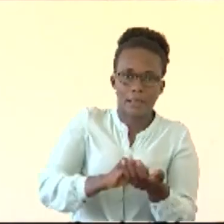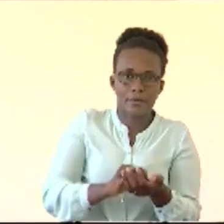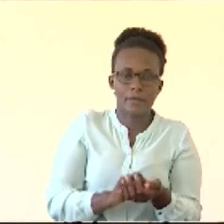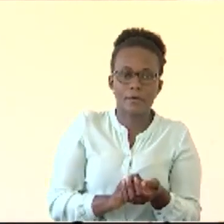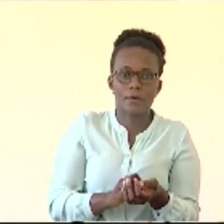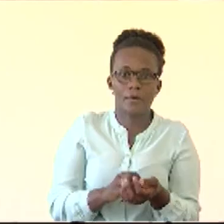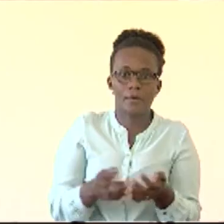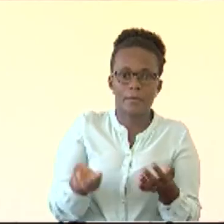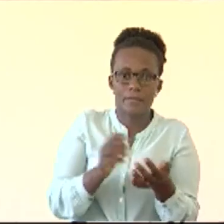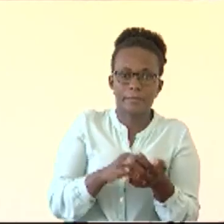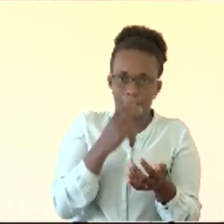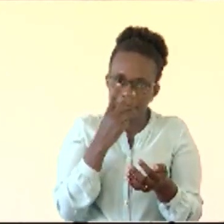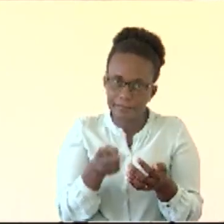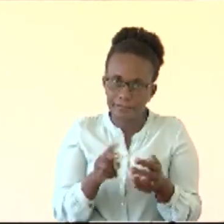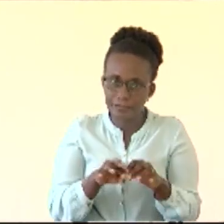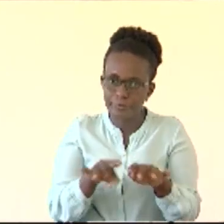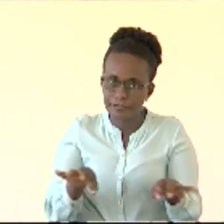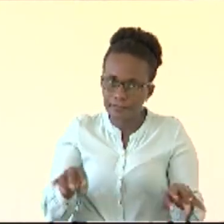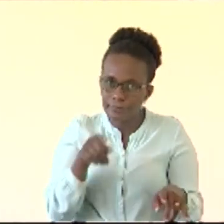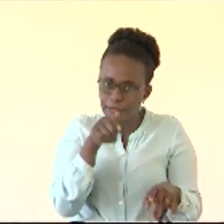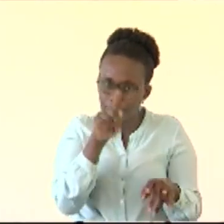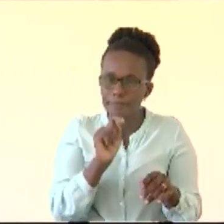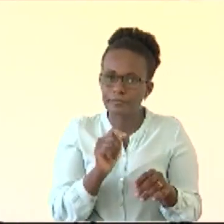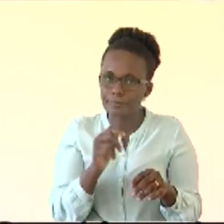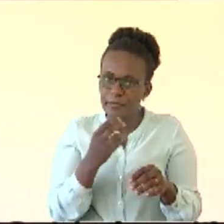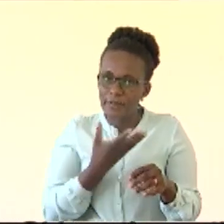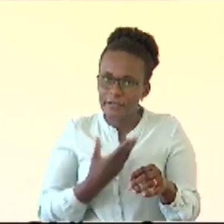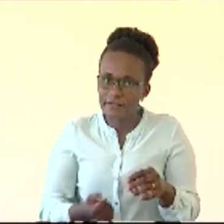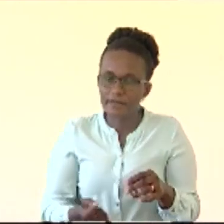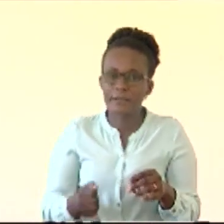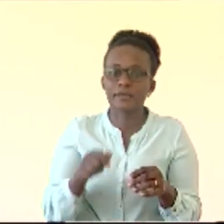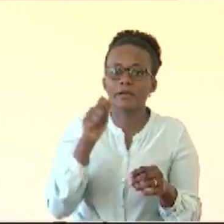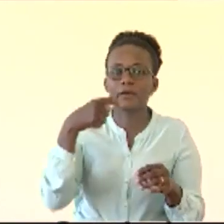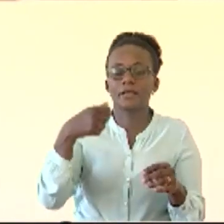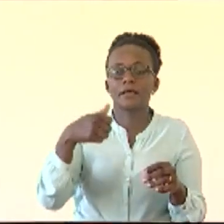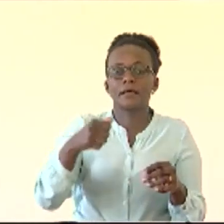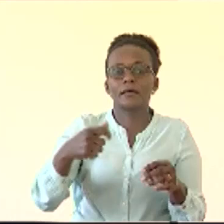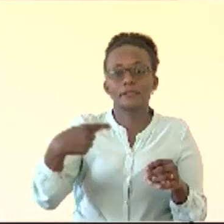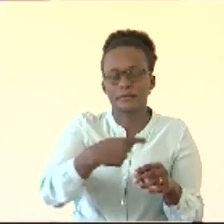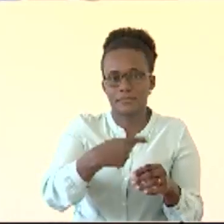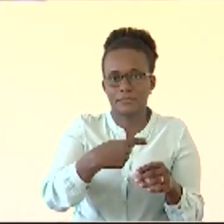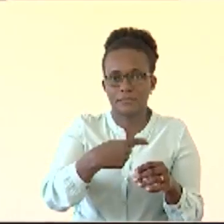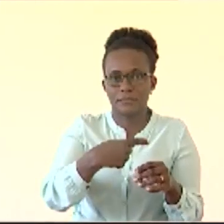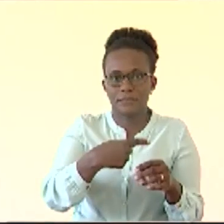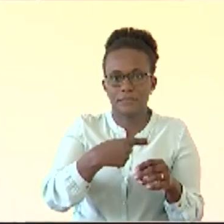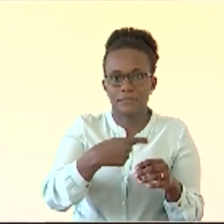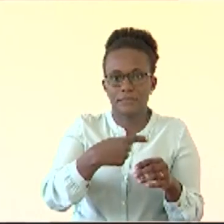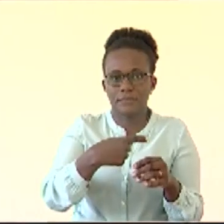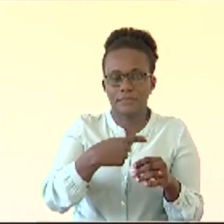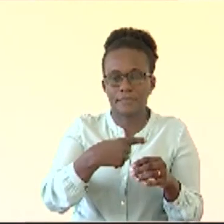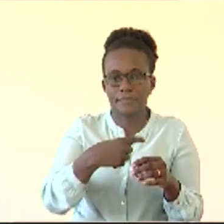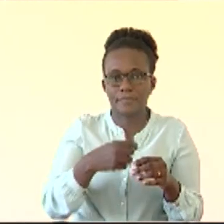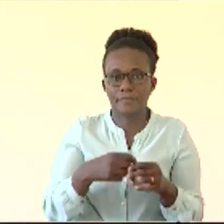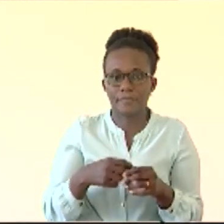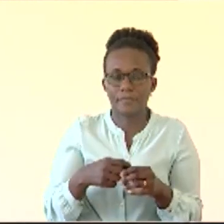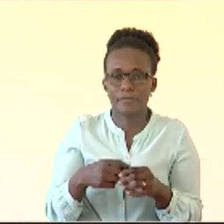look at the cover here, over here, there is some silver covering. And how do they do this?